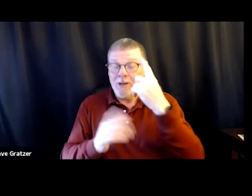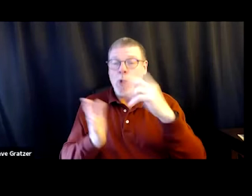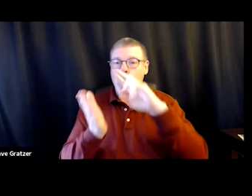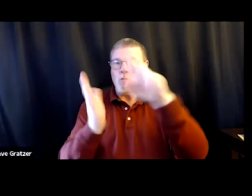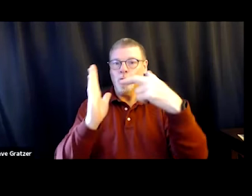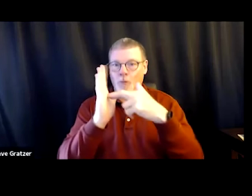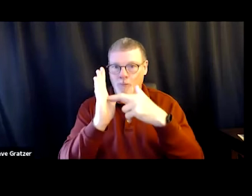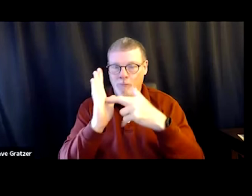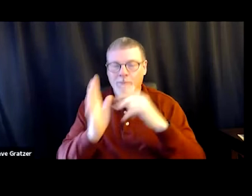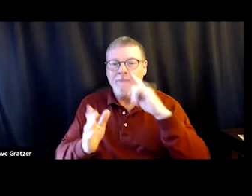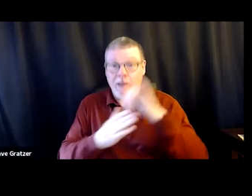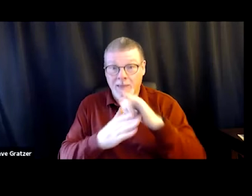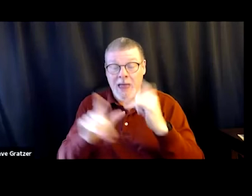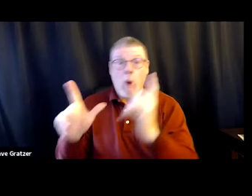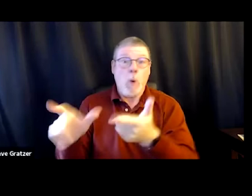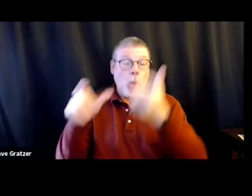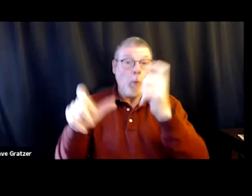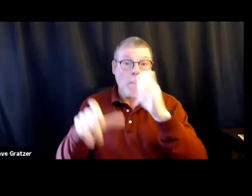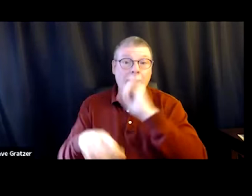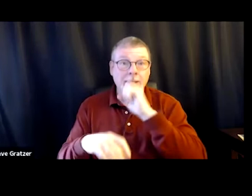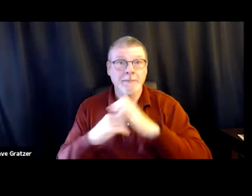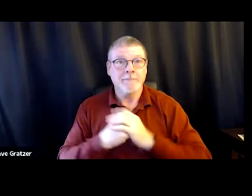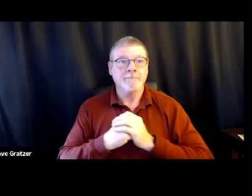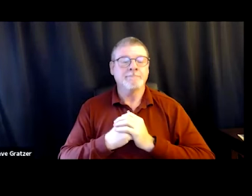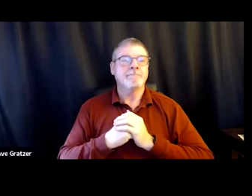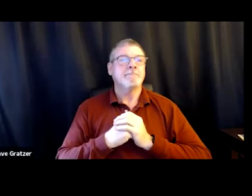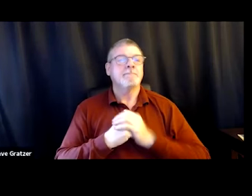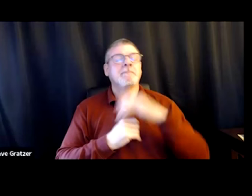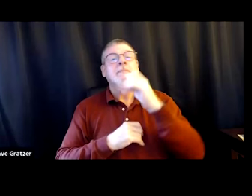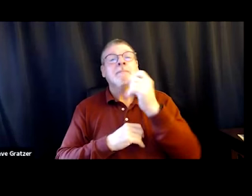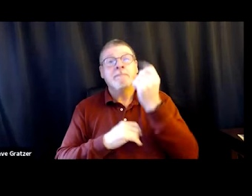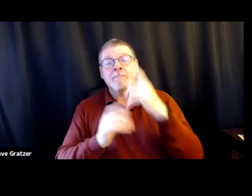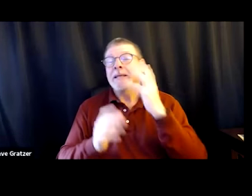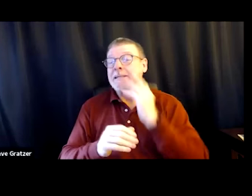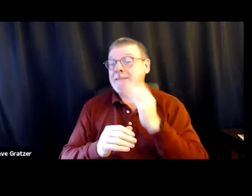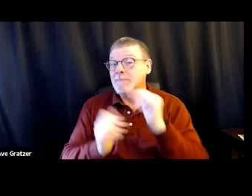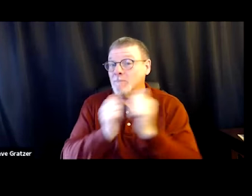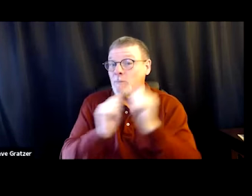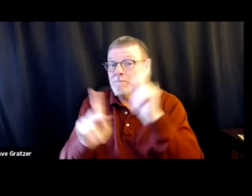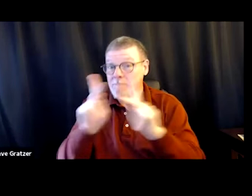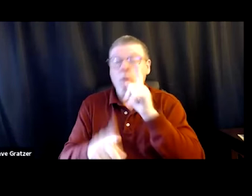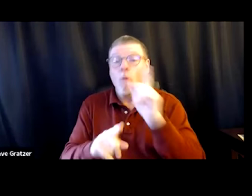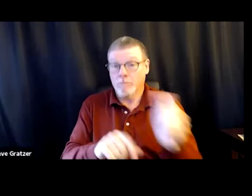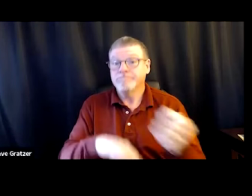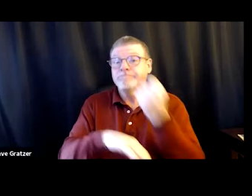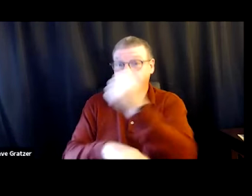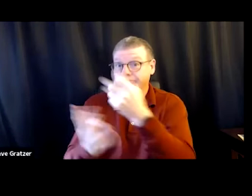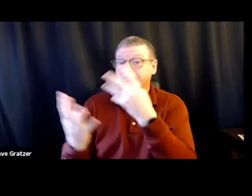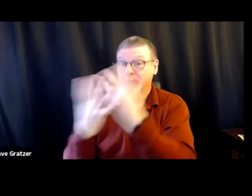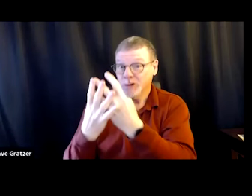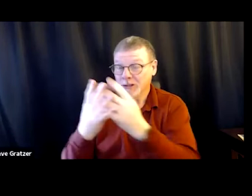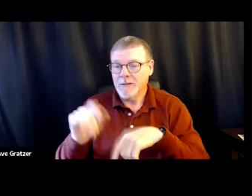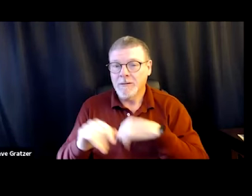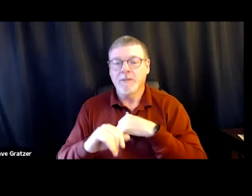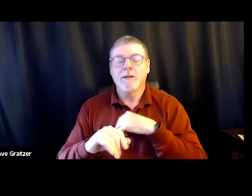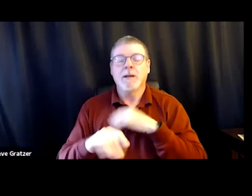this sort of expedited aging process broadly. It reflects the experience of persons who are incarcerated in terms of being